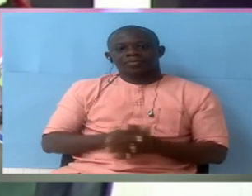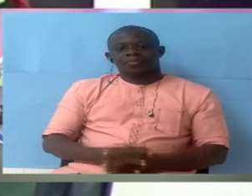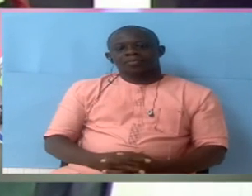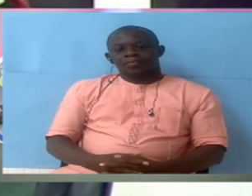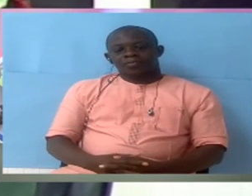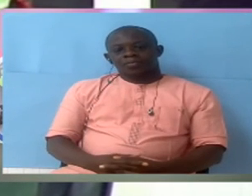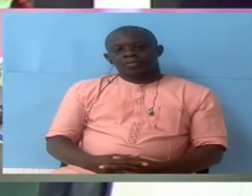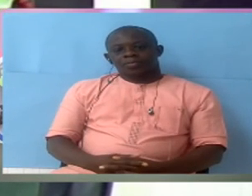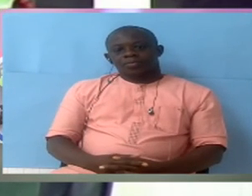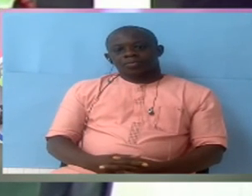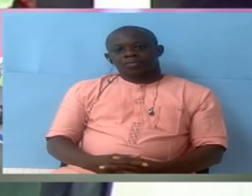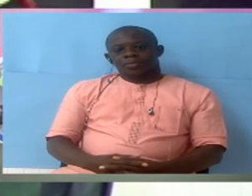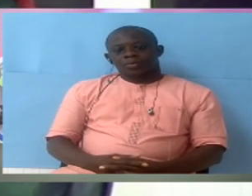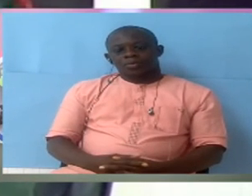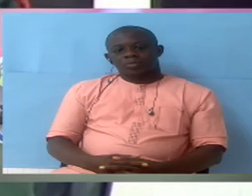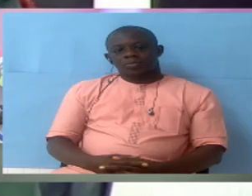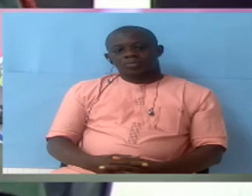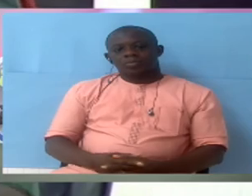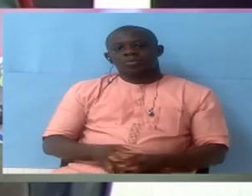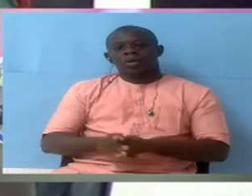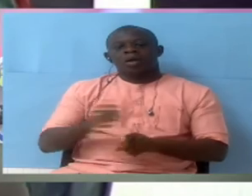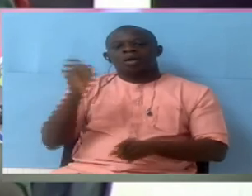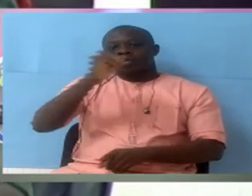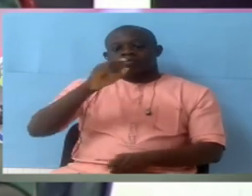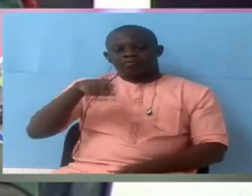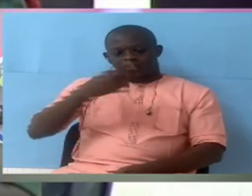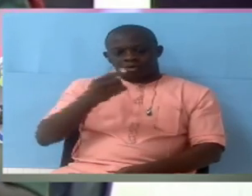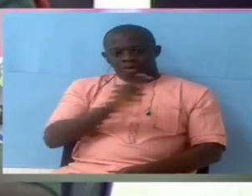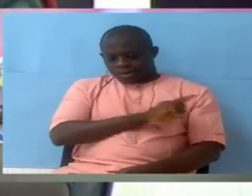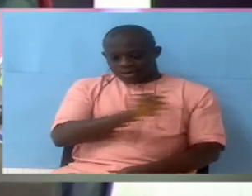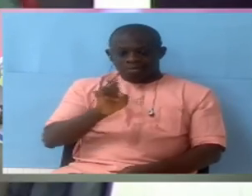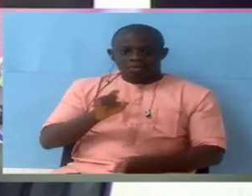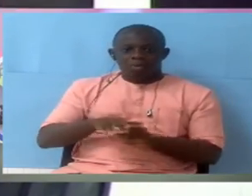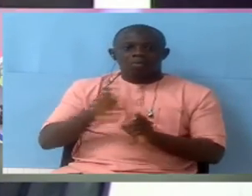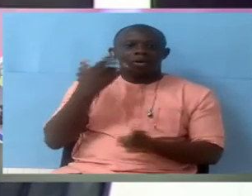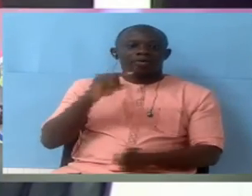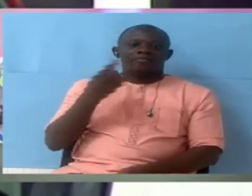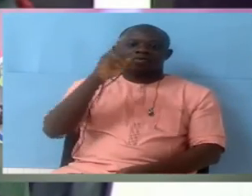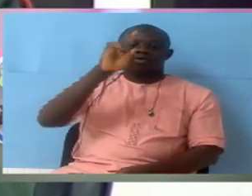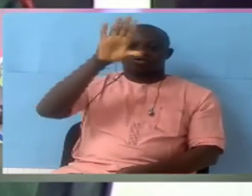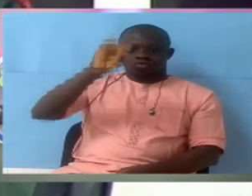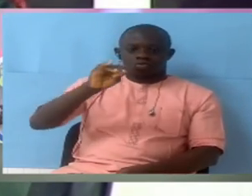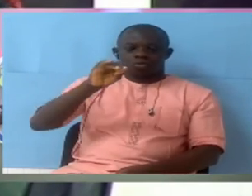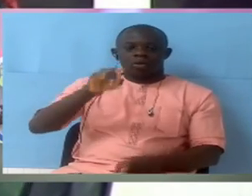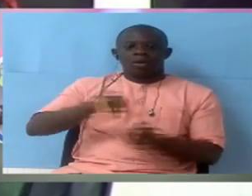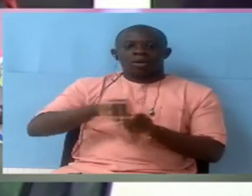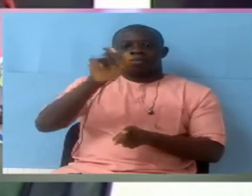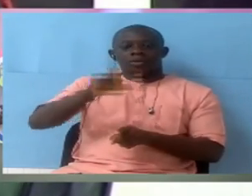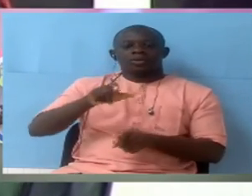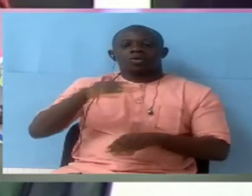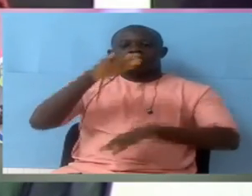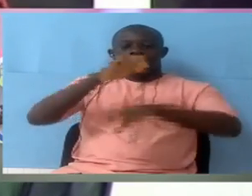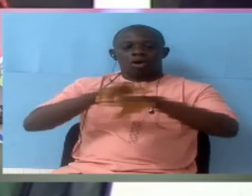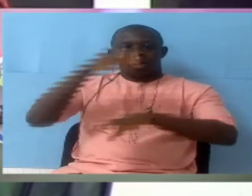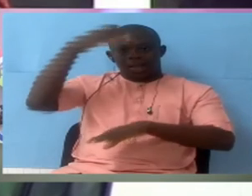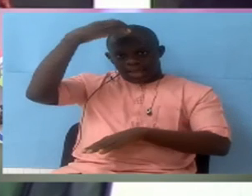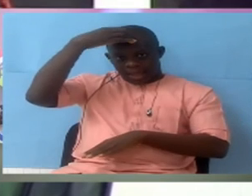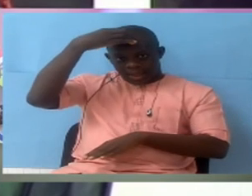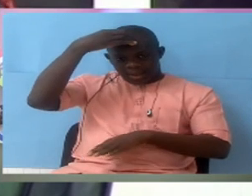them, when they first did the one on the head, they fan back. Biñ ñeké def ci suma bopa